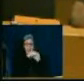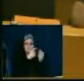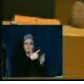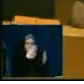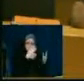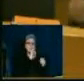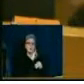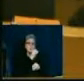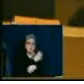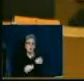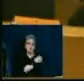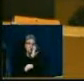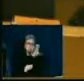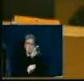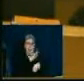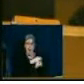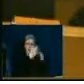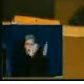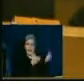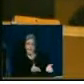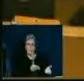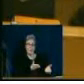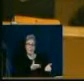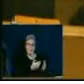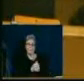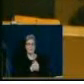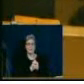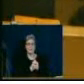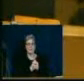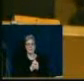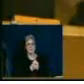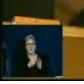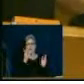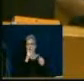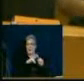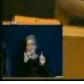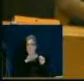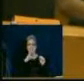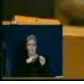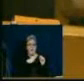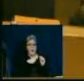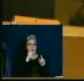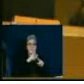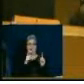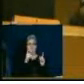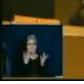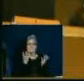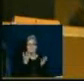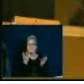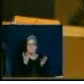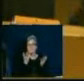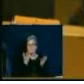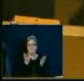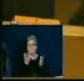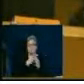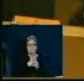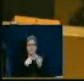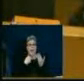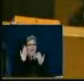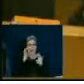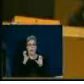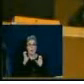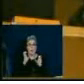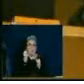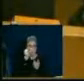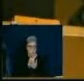So if there's something that can make it invalid later on, that's fine, but as written, I don't want to prove